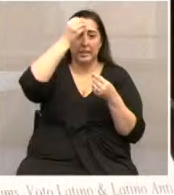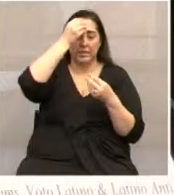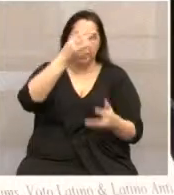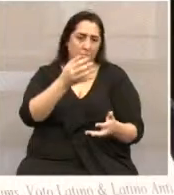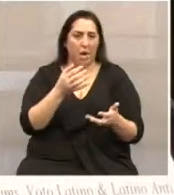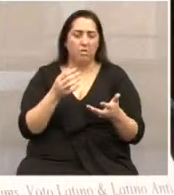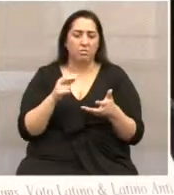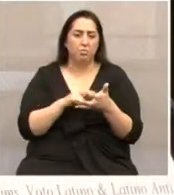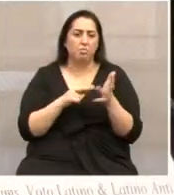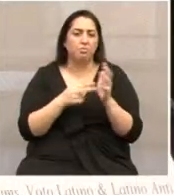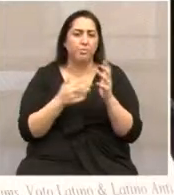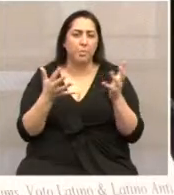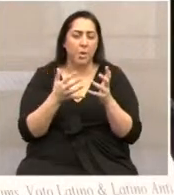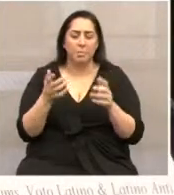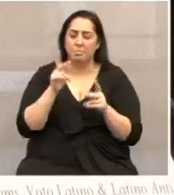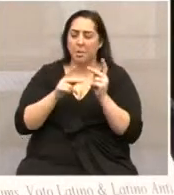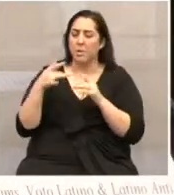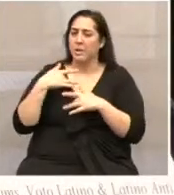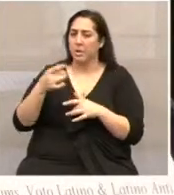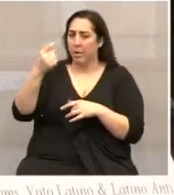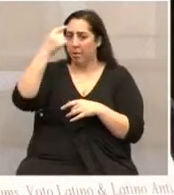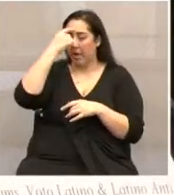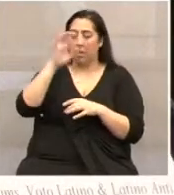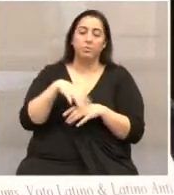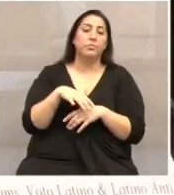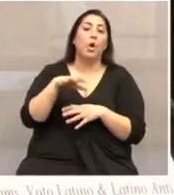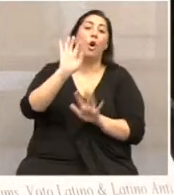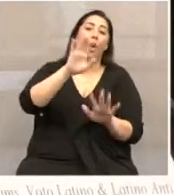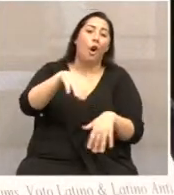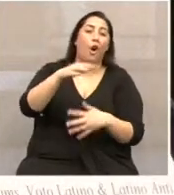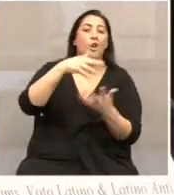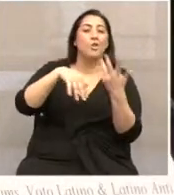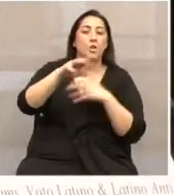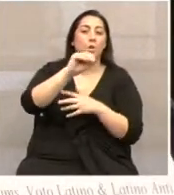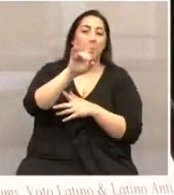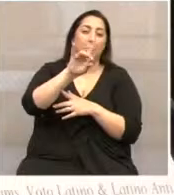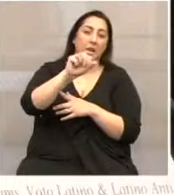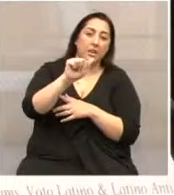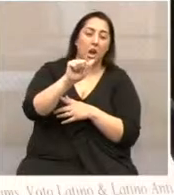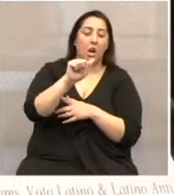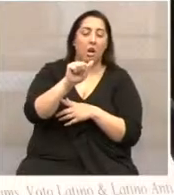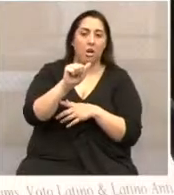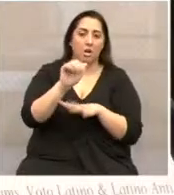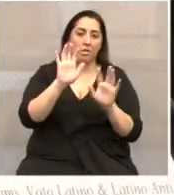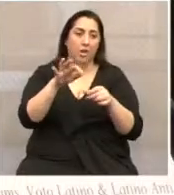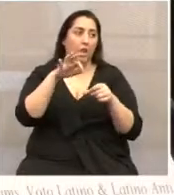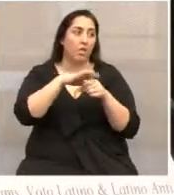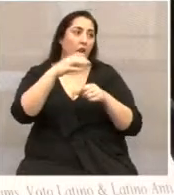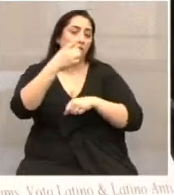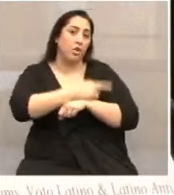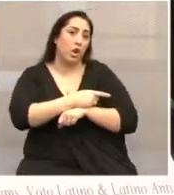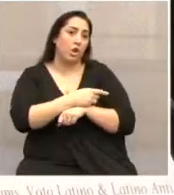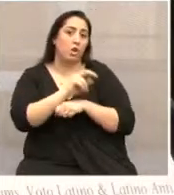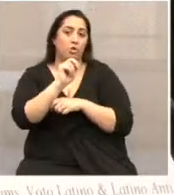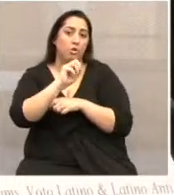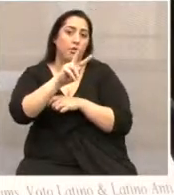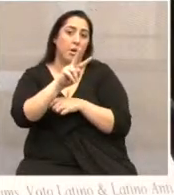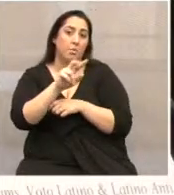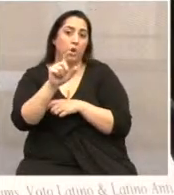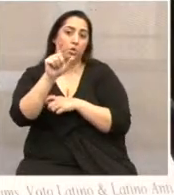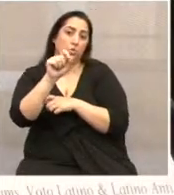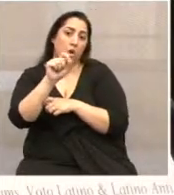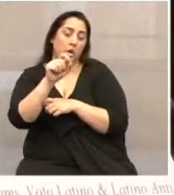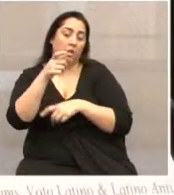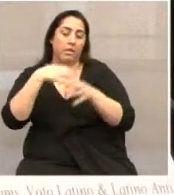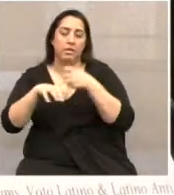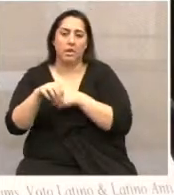of, let's say, social media companies. They oftentimes define disinformation as like election day is November 20th, as opposed to like November 3rd or November